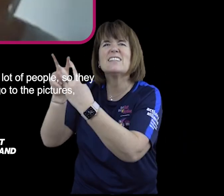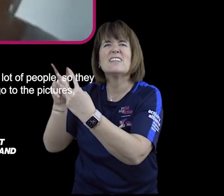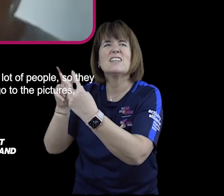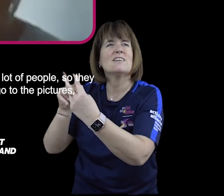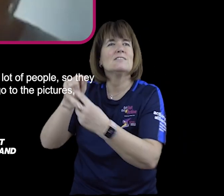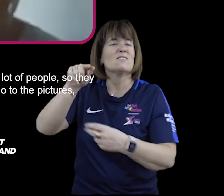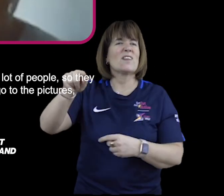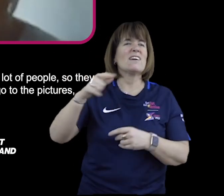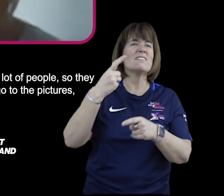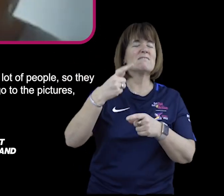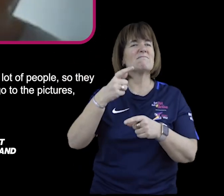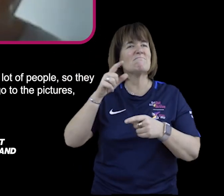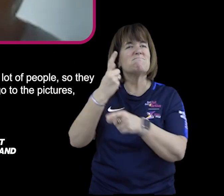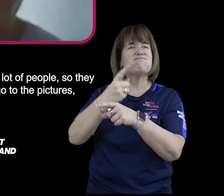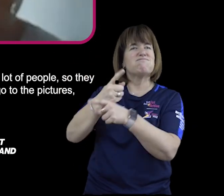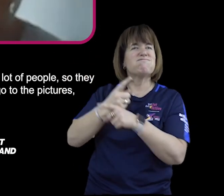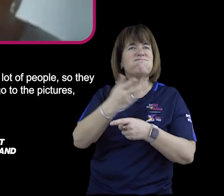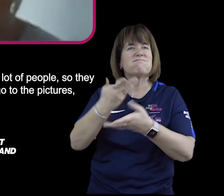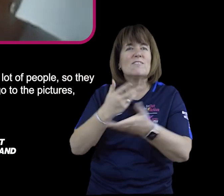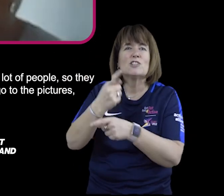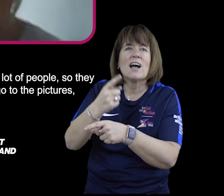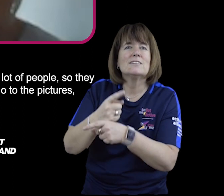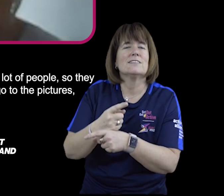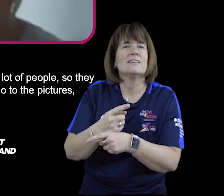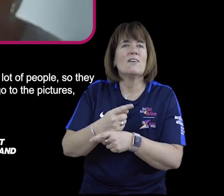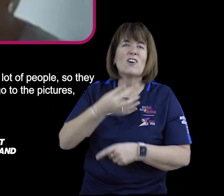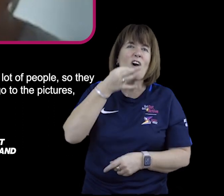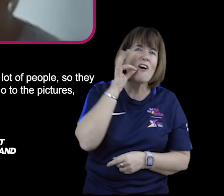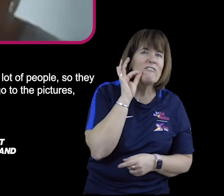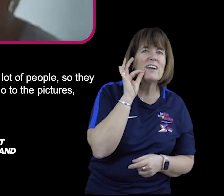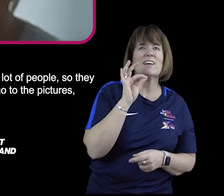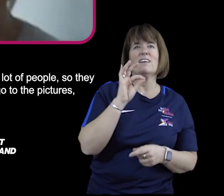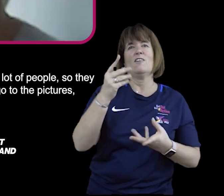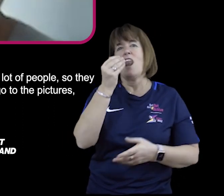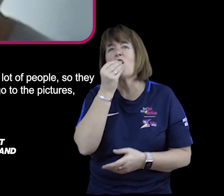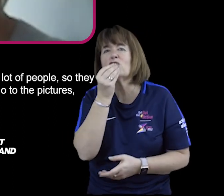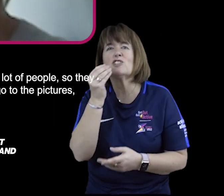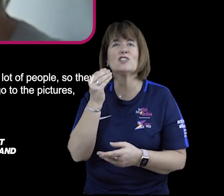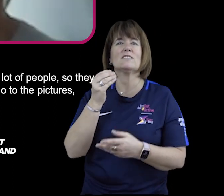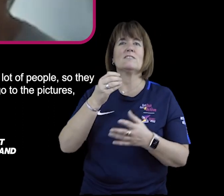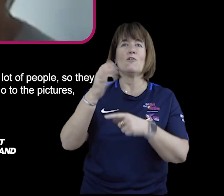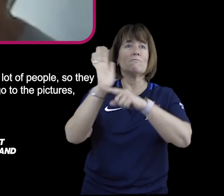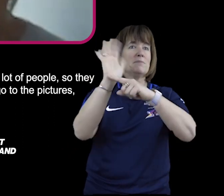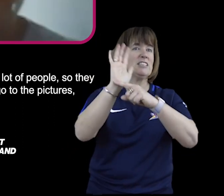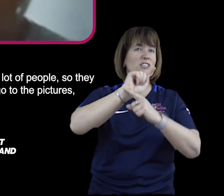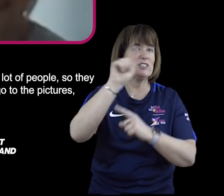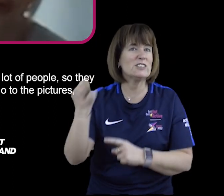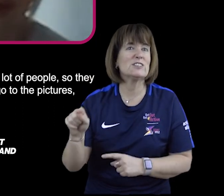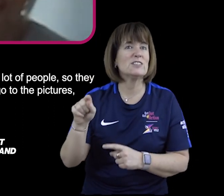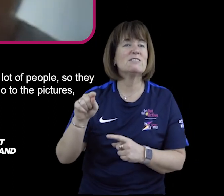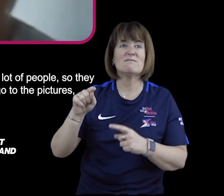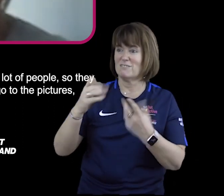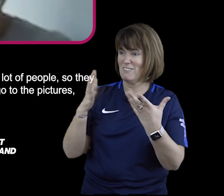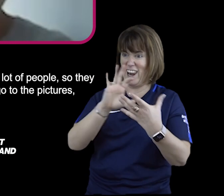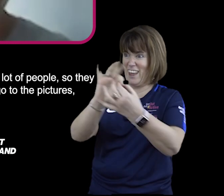and they don't always see a lot of people. So they can talk, they can have a chat, they can have a coffee, we can have we even go out